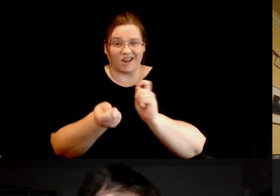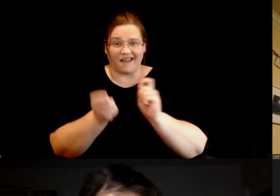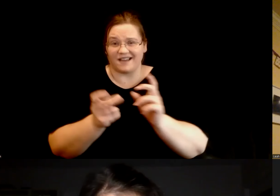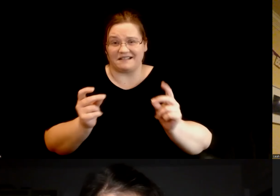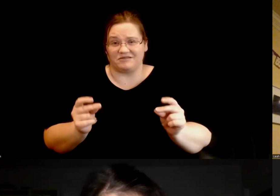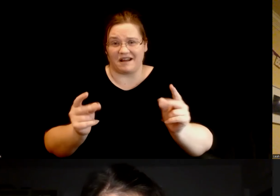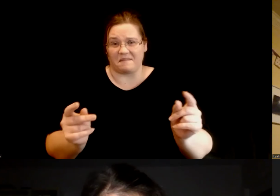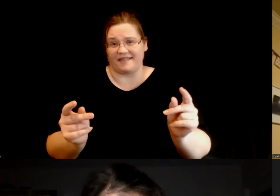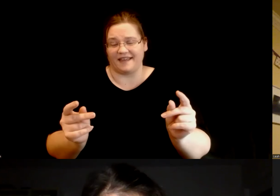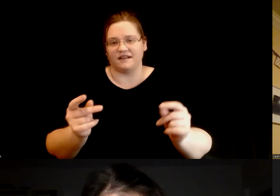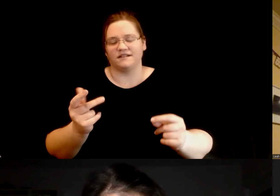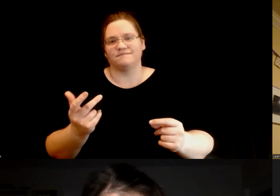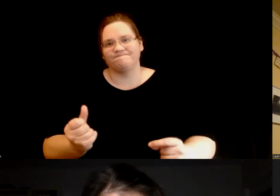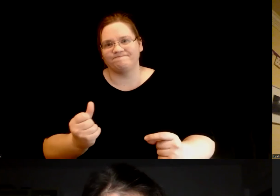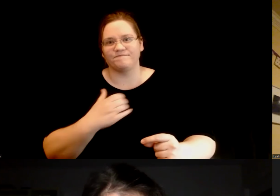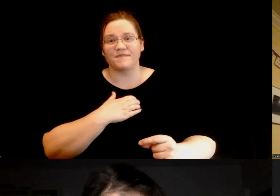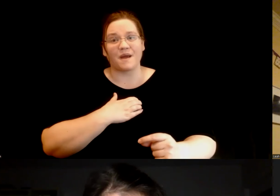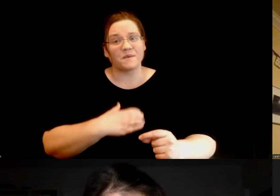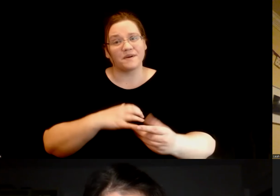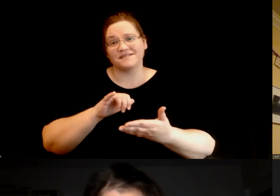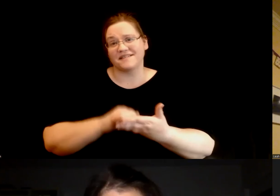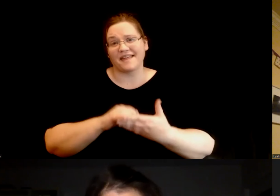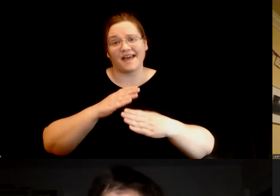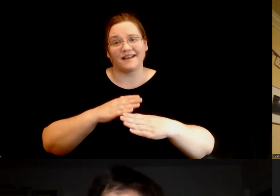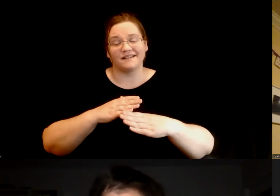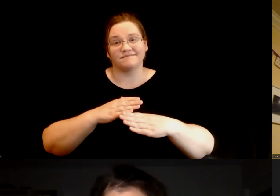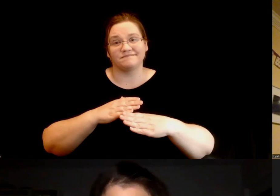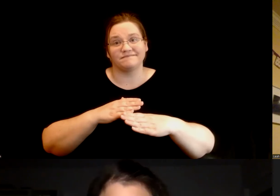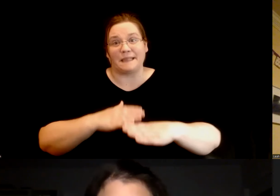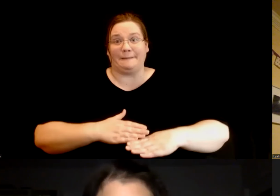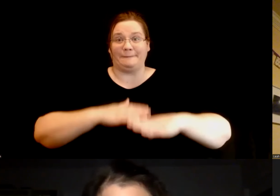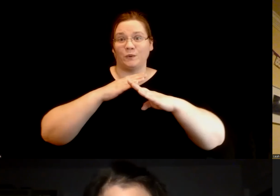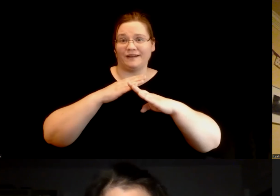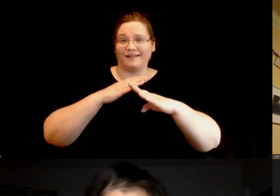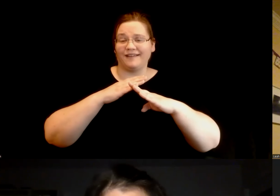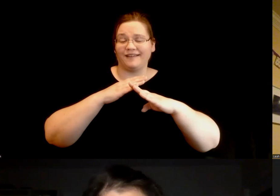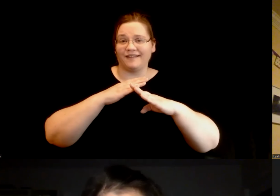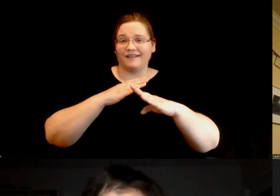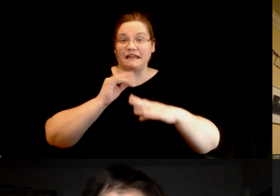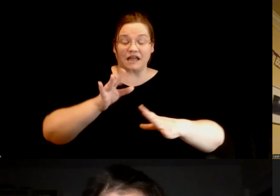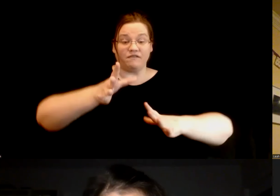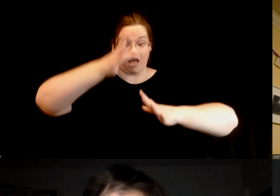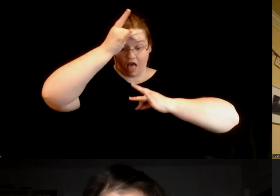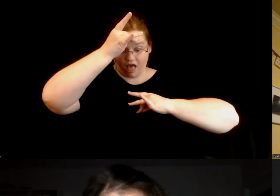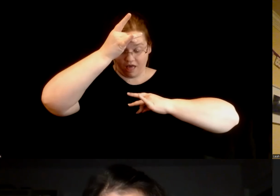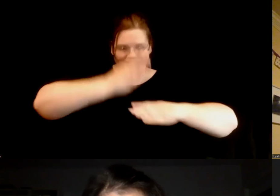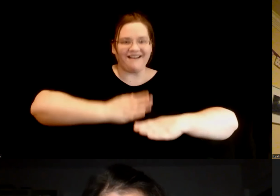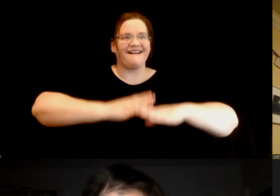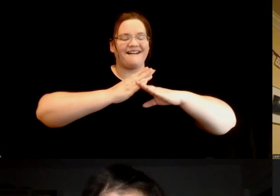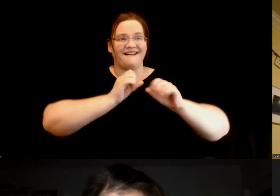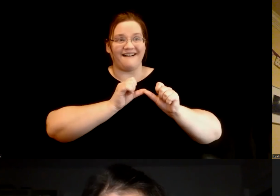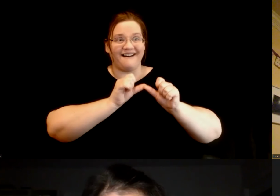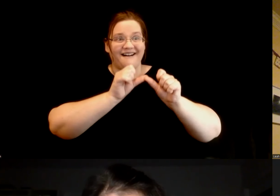man, I wish that immunity from infection would last much longer, but